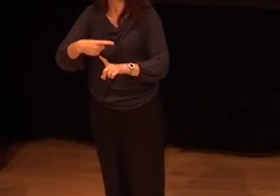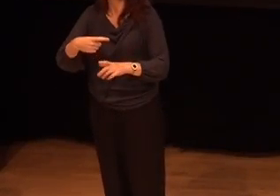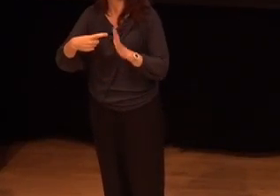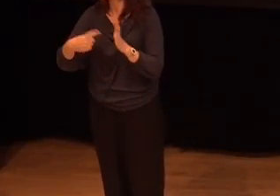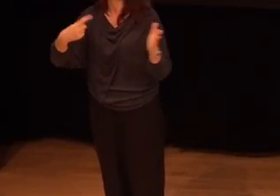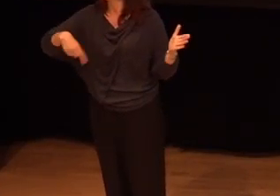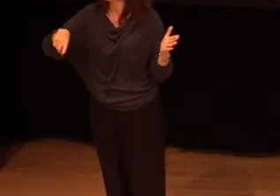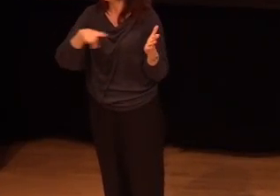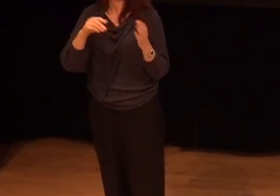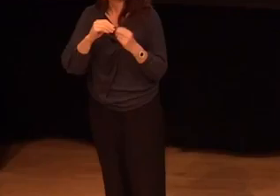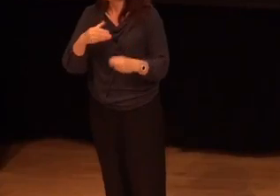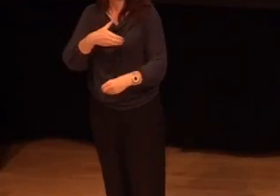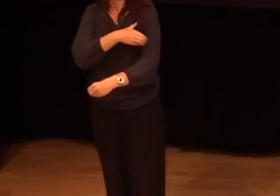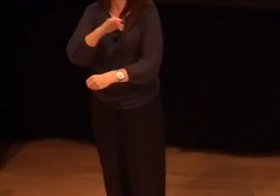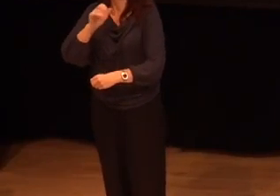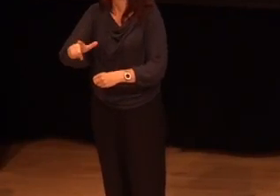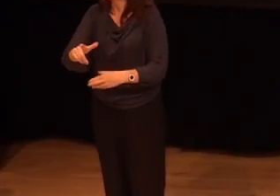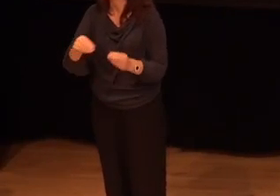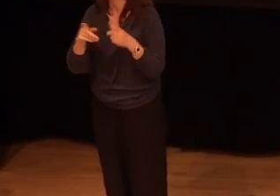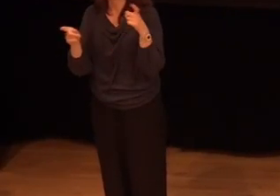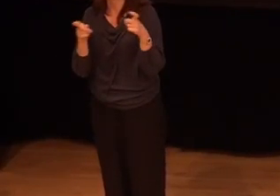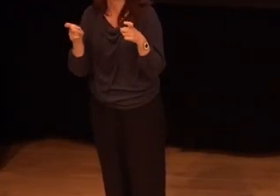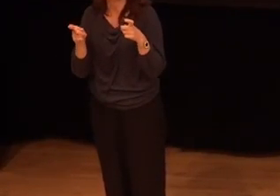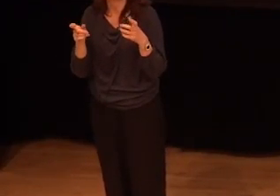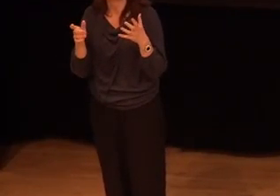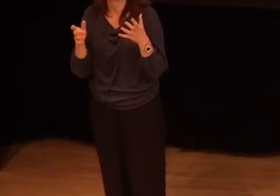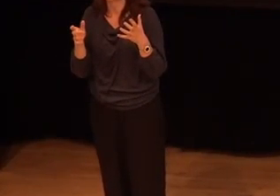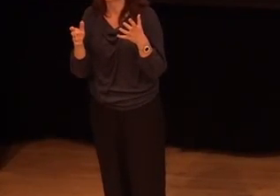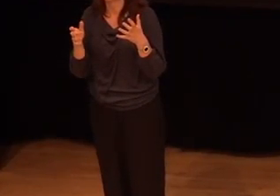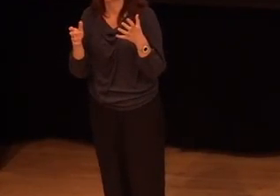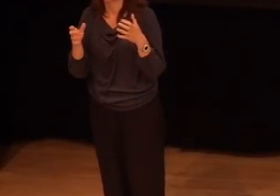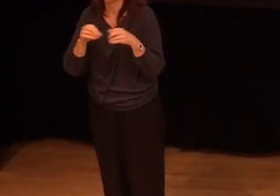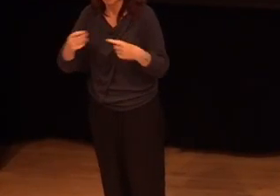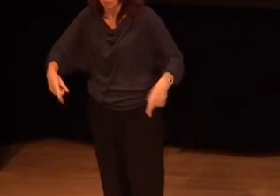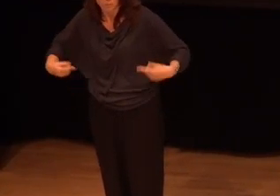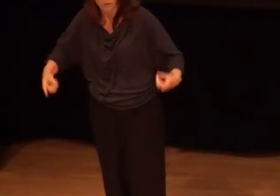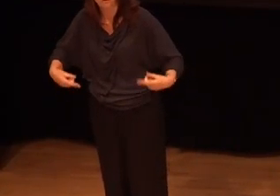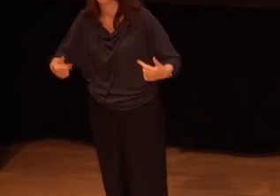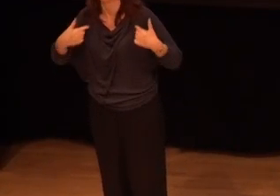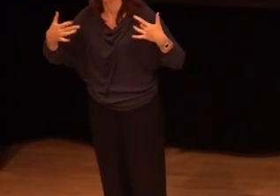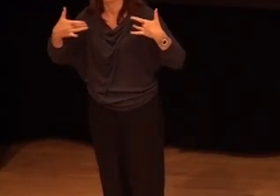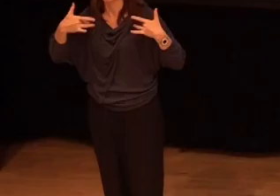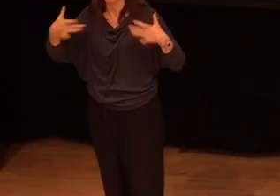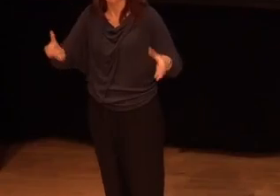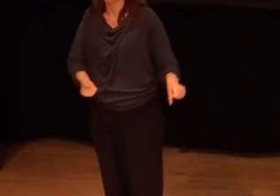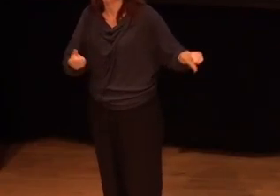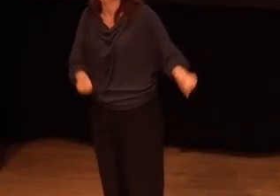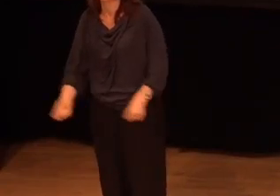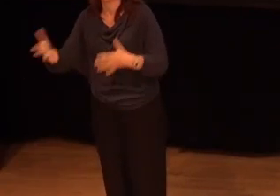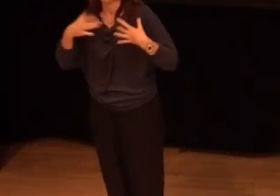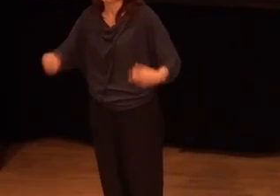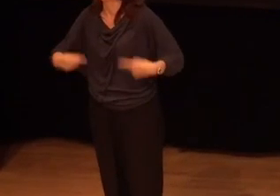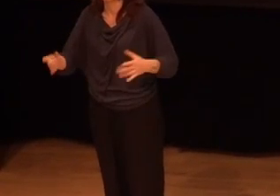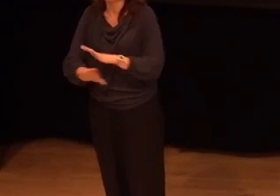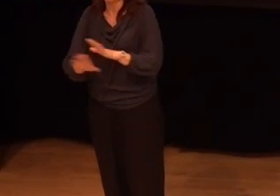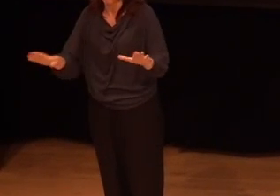more powerful, in control of person in our wheelchairs. I don't want to get rid of my wheelchair. I just